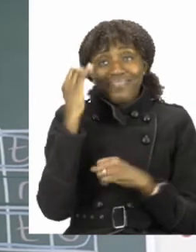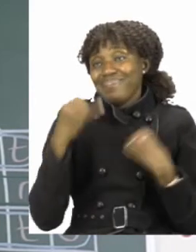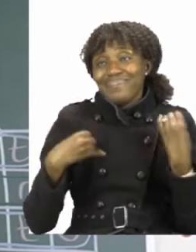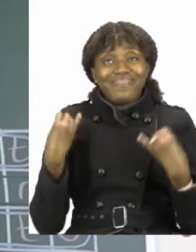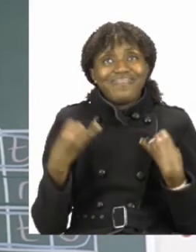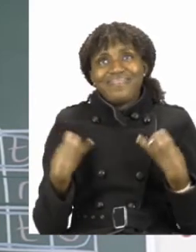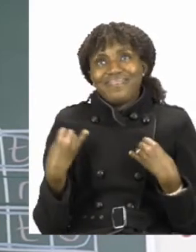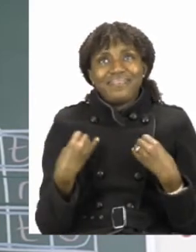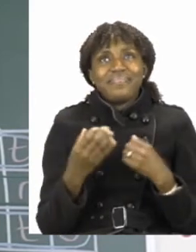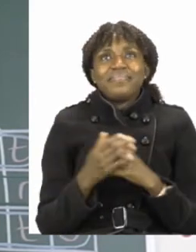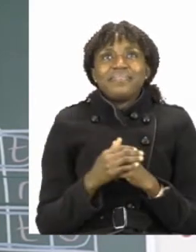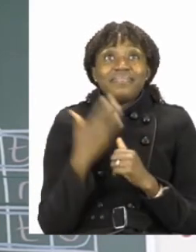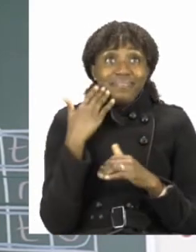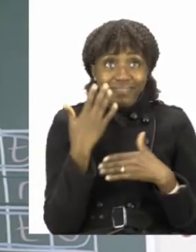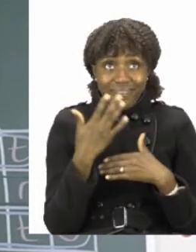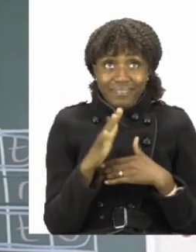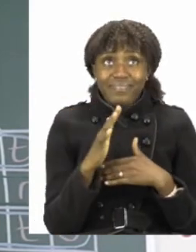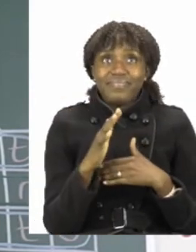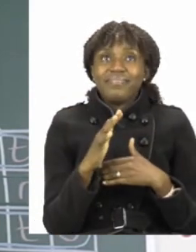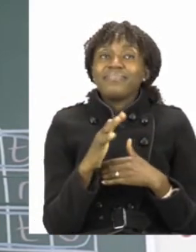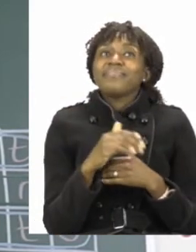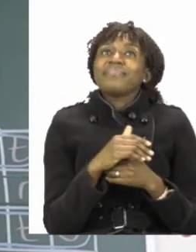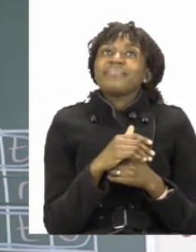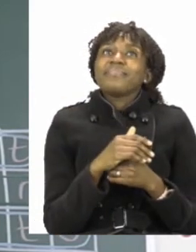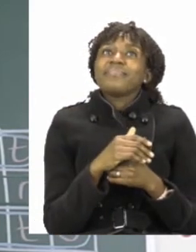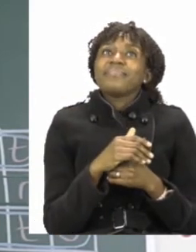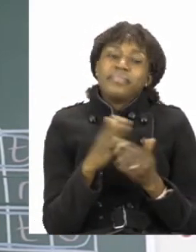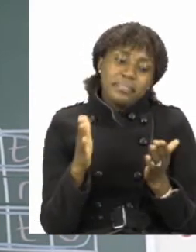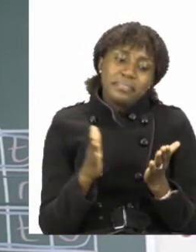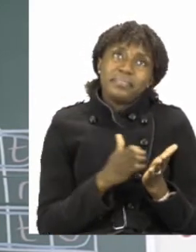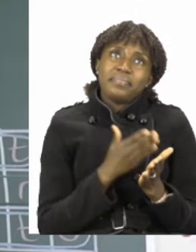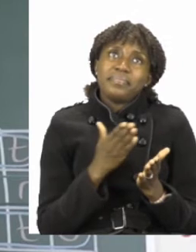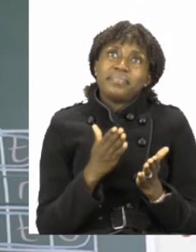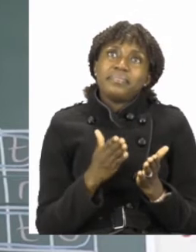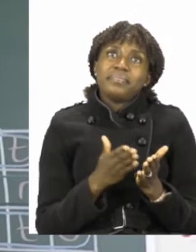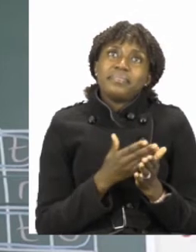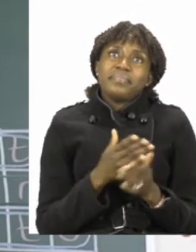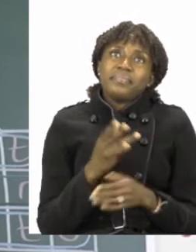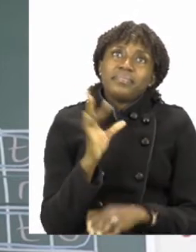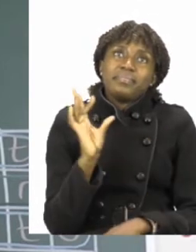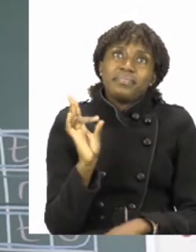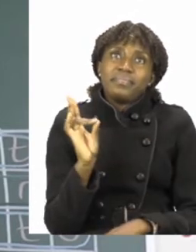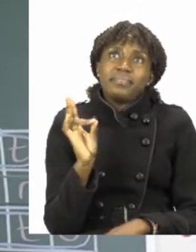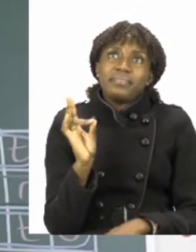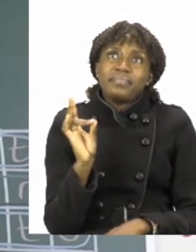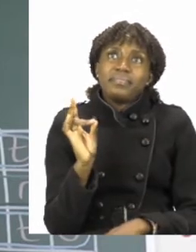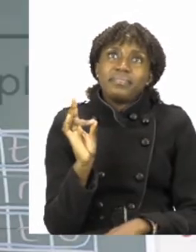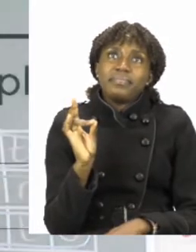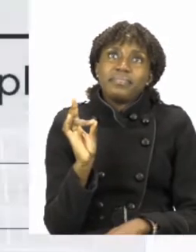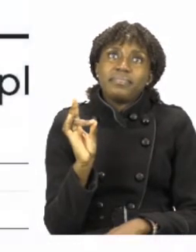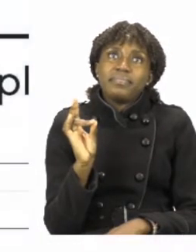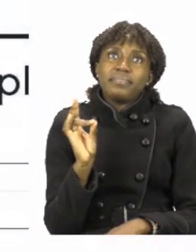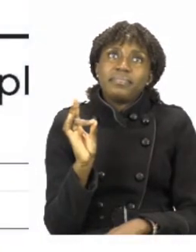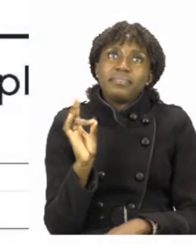it. And when you're done with that page, I want you to please move on to the next one, page 7. On